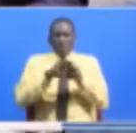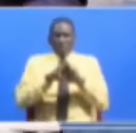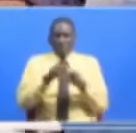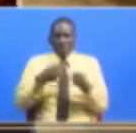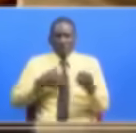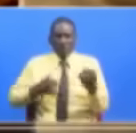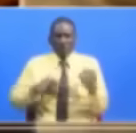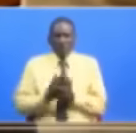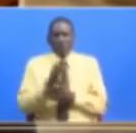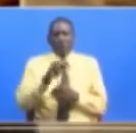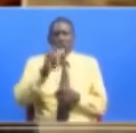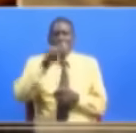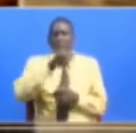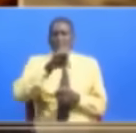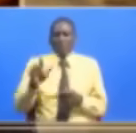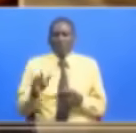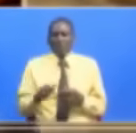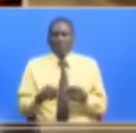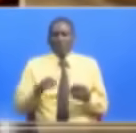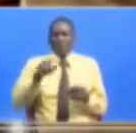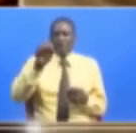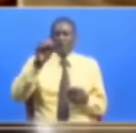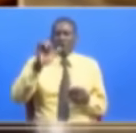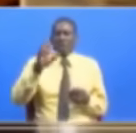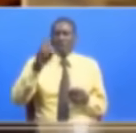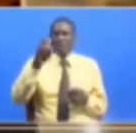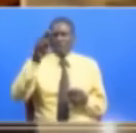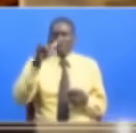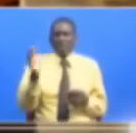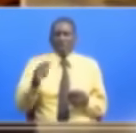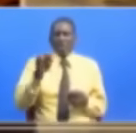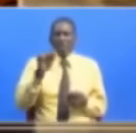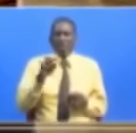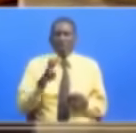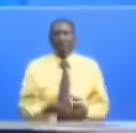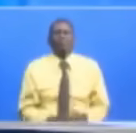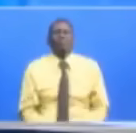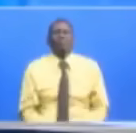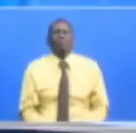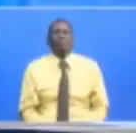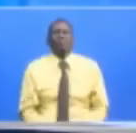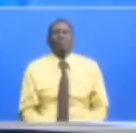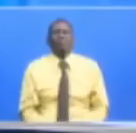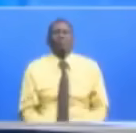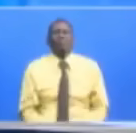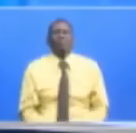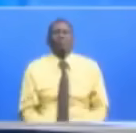bears the right to appeal. Sydney Chazima, NTV.